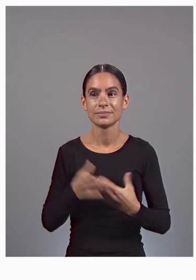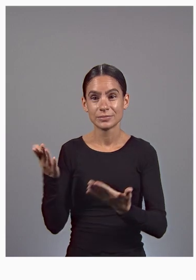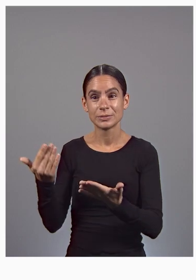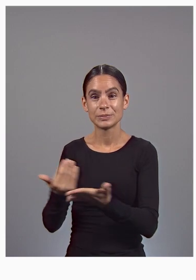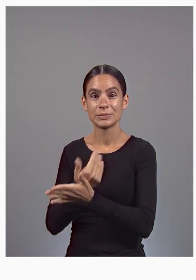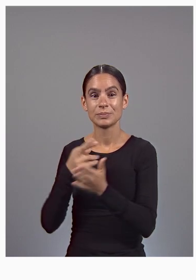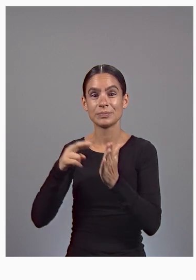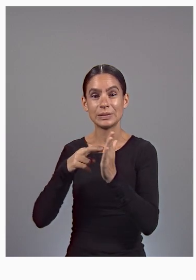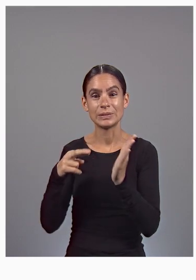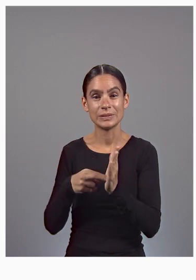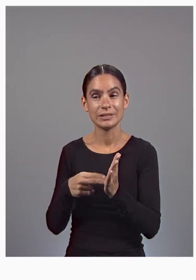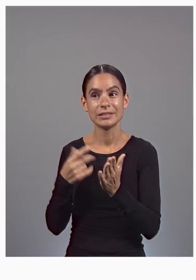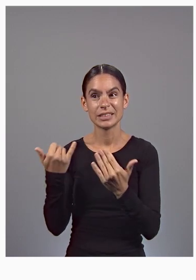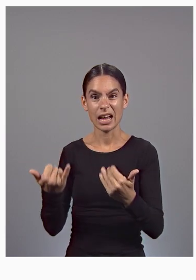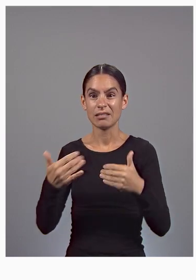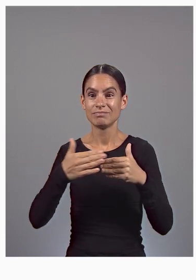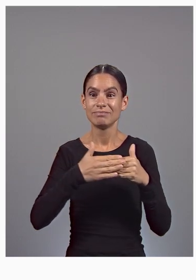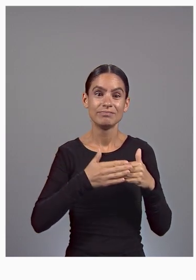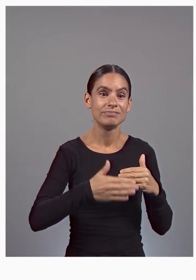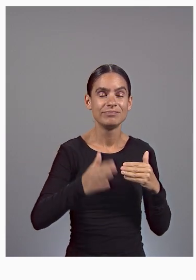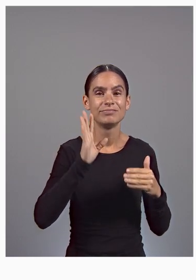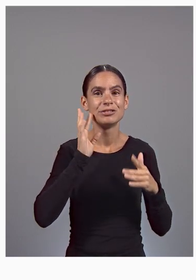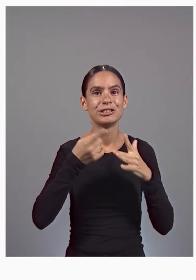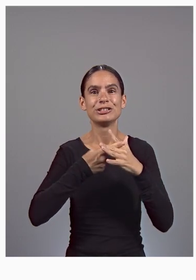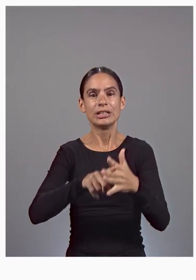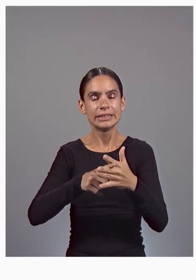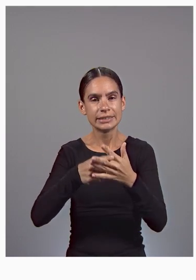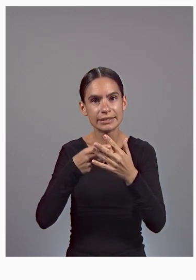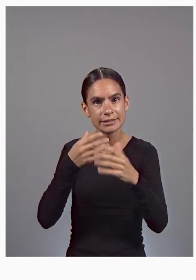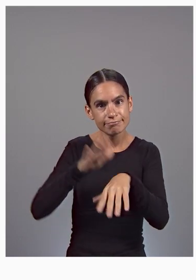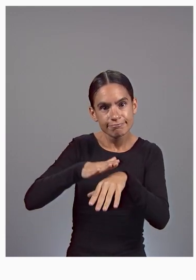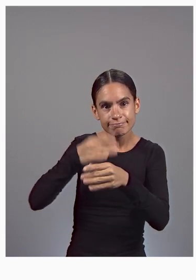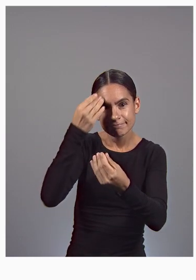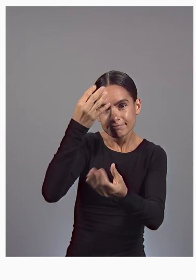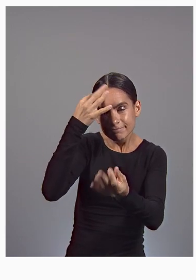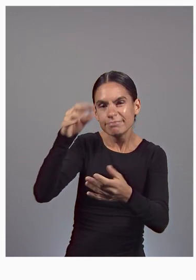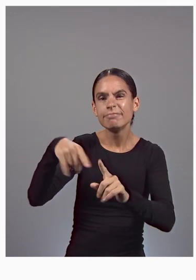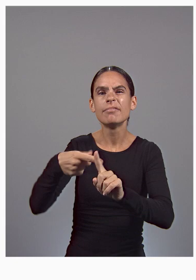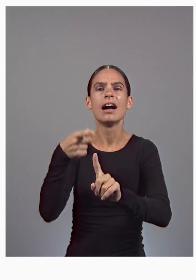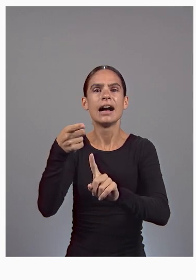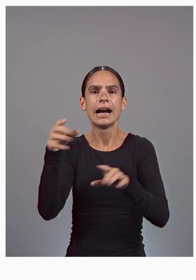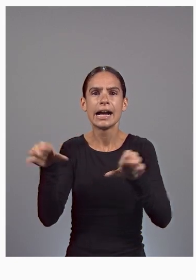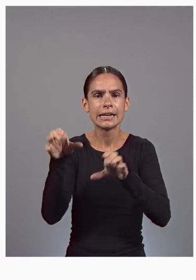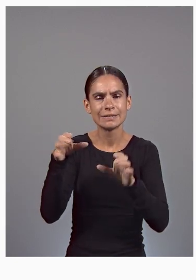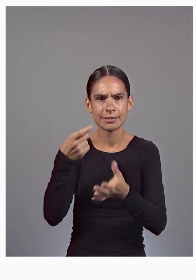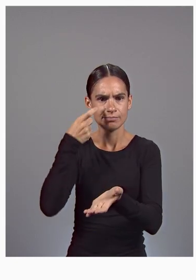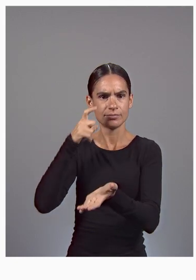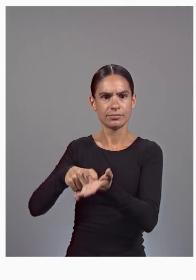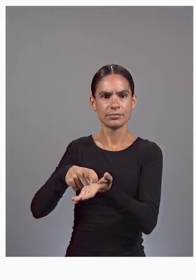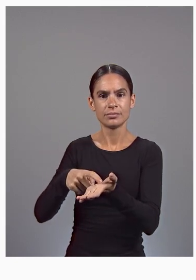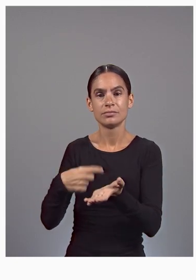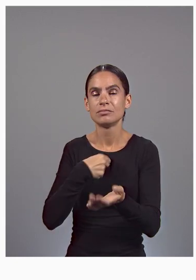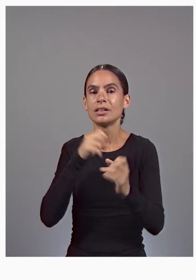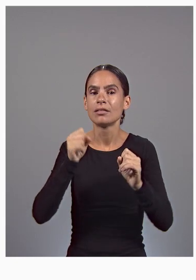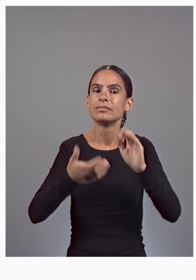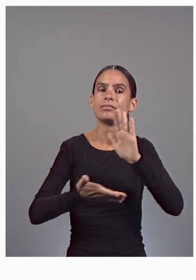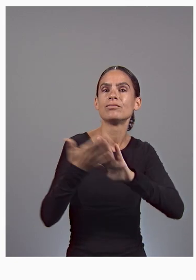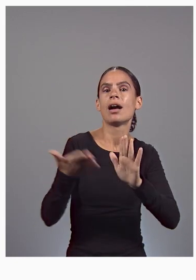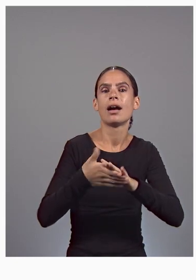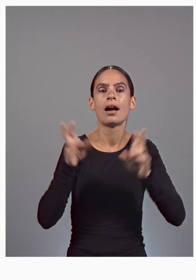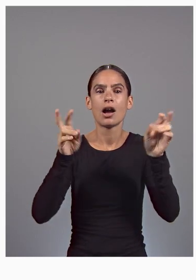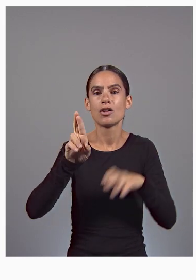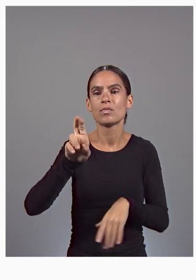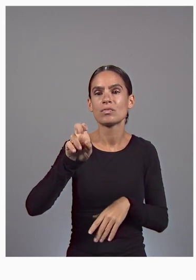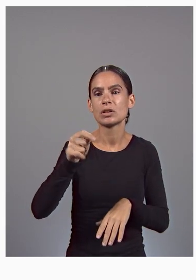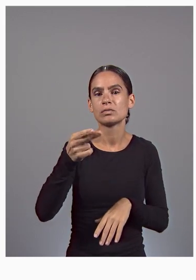this point on, it's going to start alerting when this malicious activity is identified. We can also run a retro hunt, which essentially takes